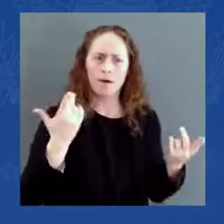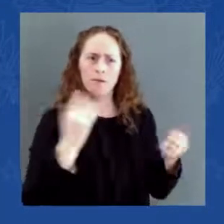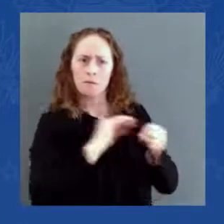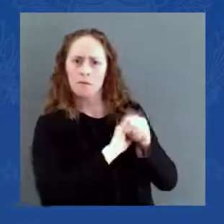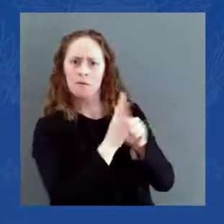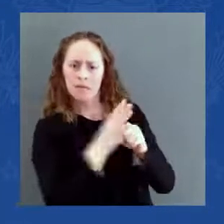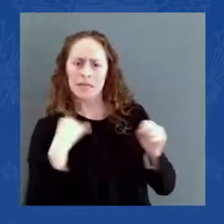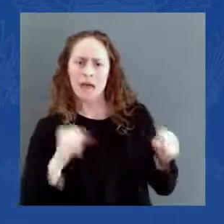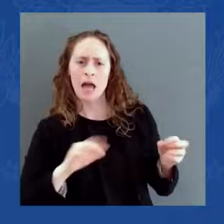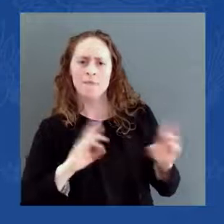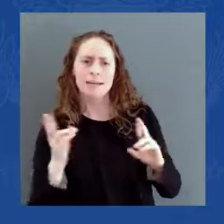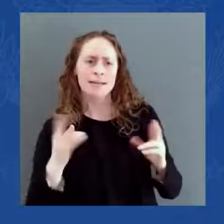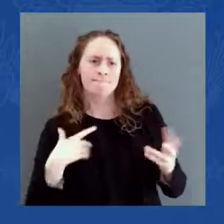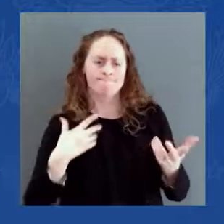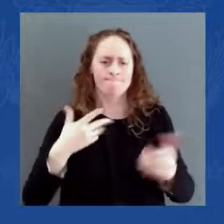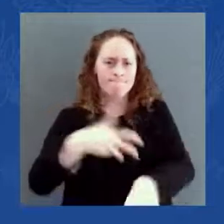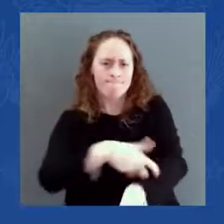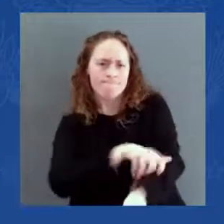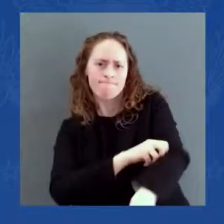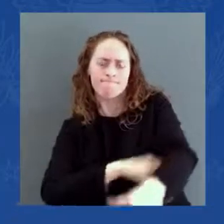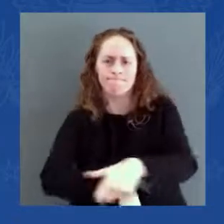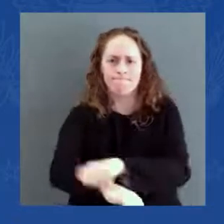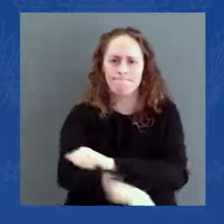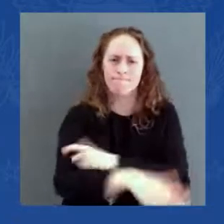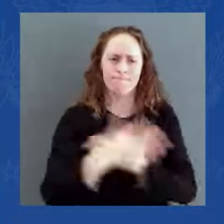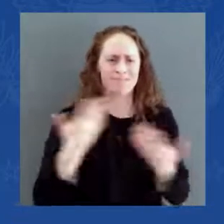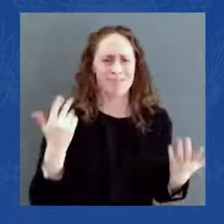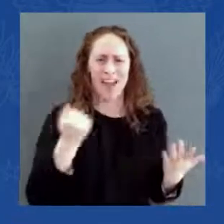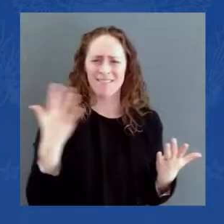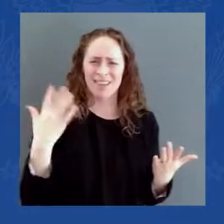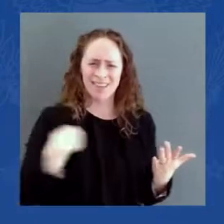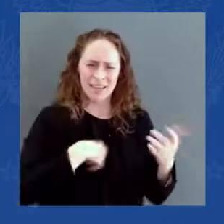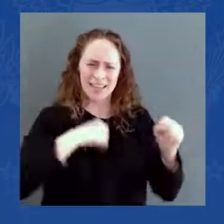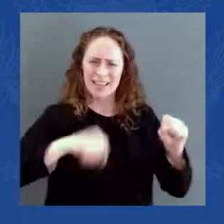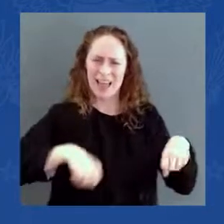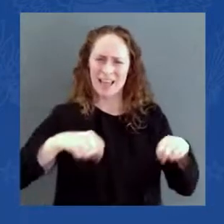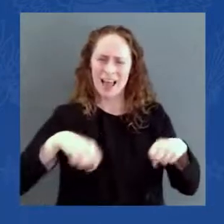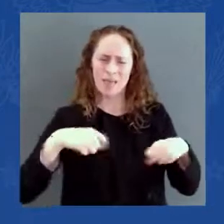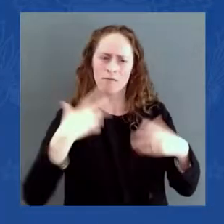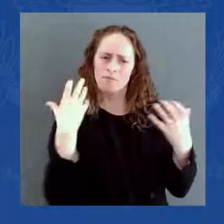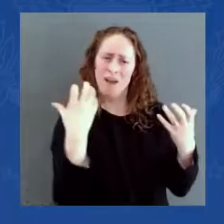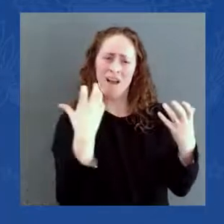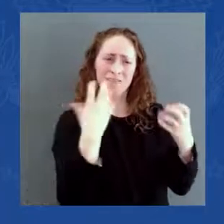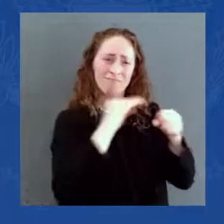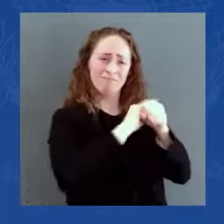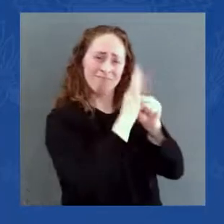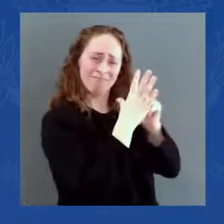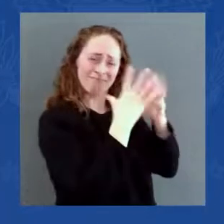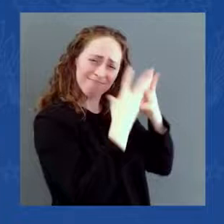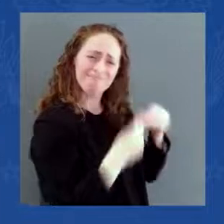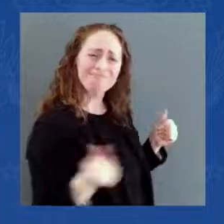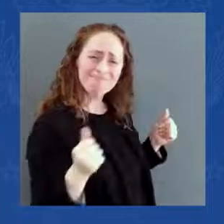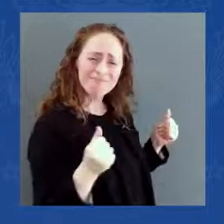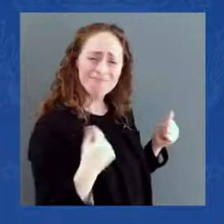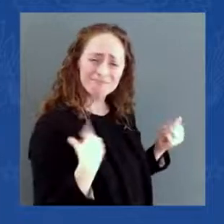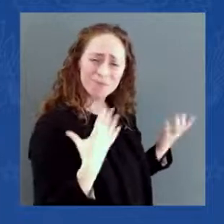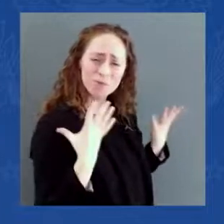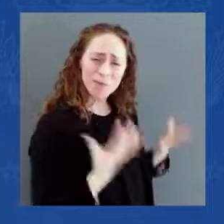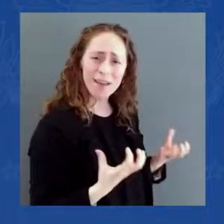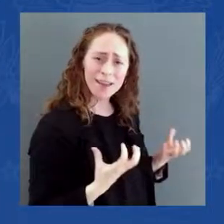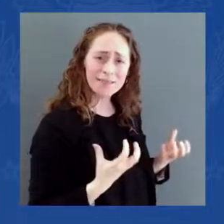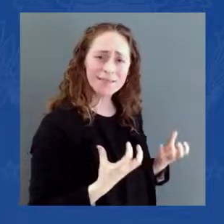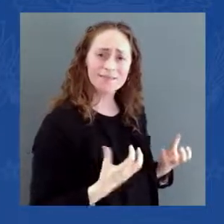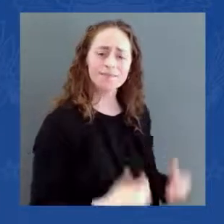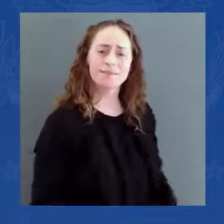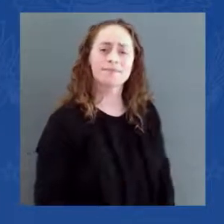doing. That's how we keep our country and our businesses and our schools open. And that's how, even with a pandemic, we've generated